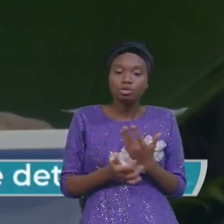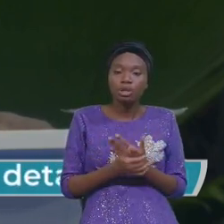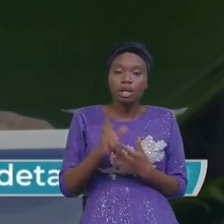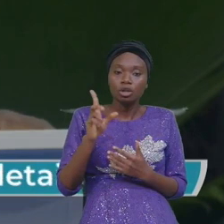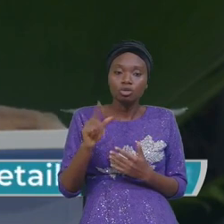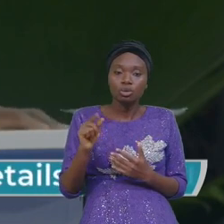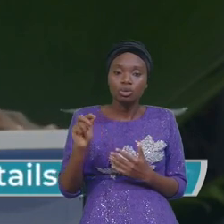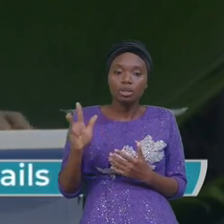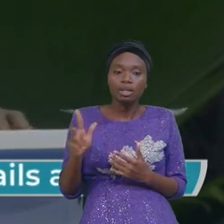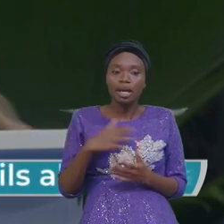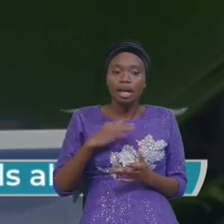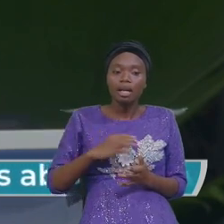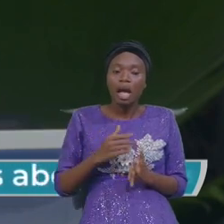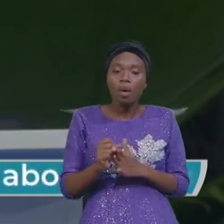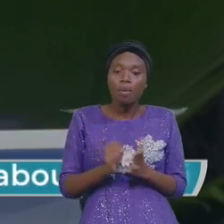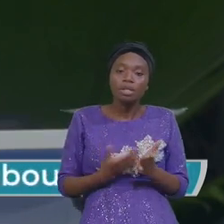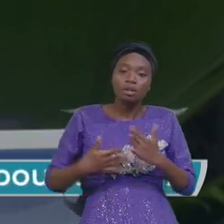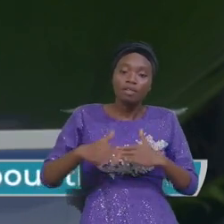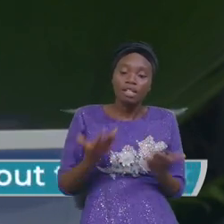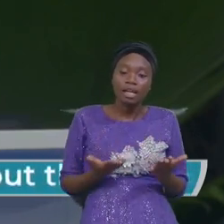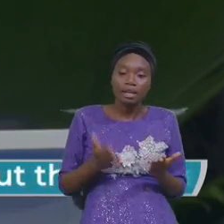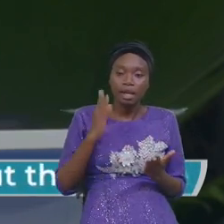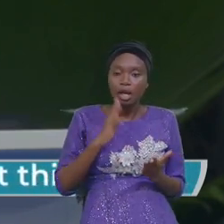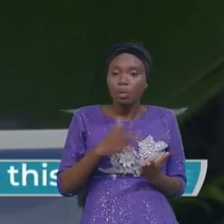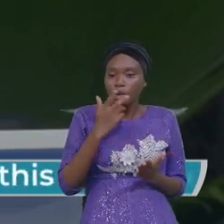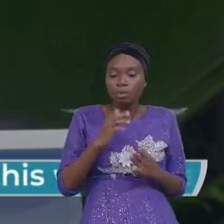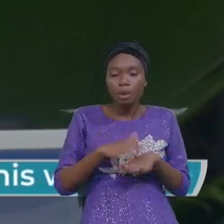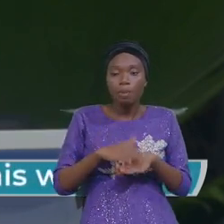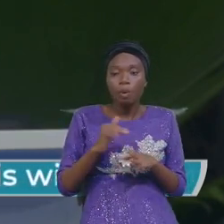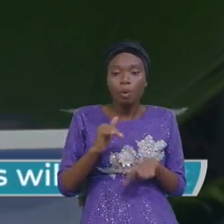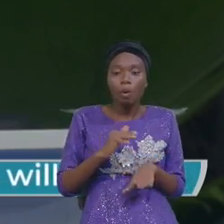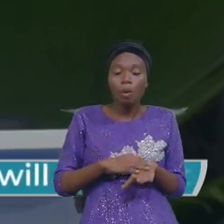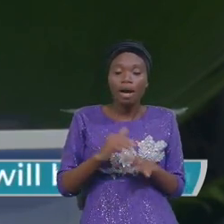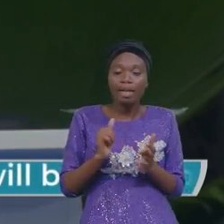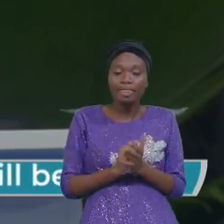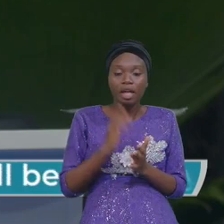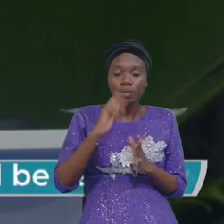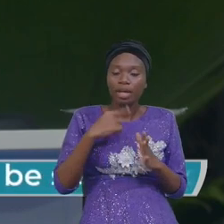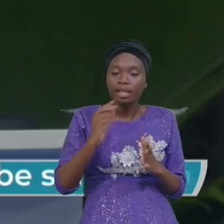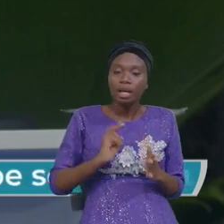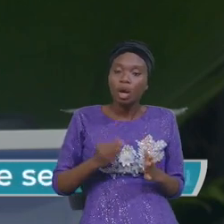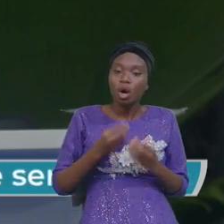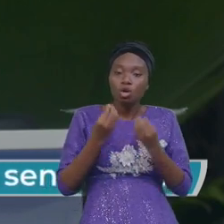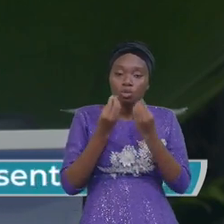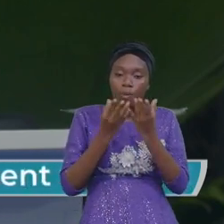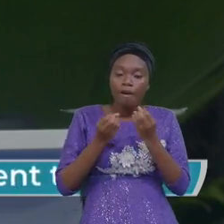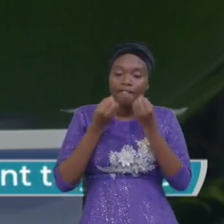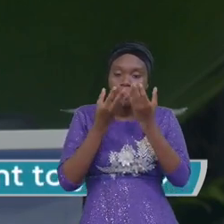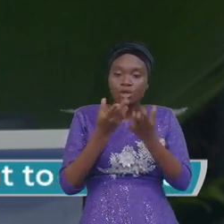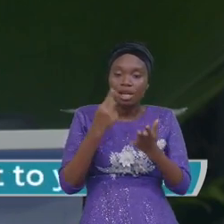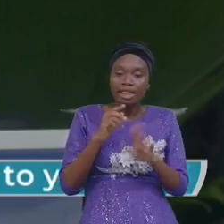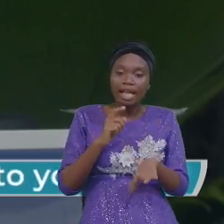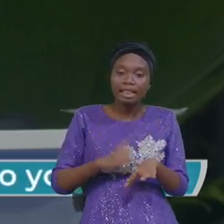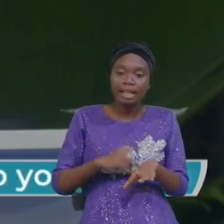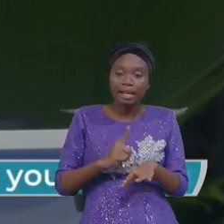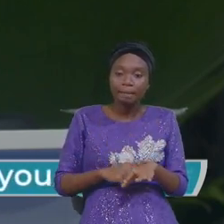2023, and our state overseer here will speak more on that. He'll tell us details. The time